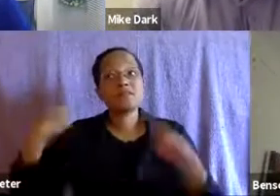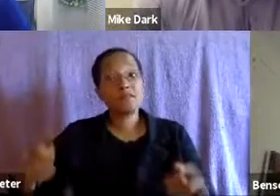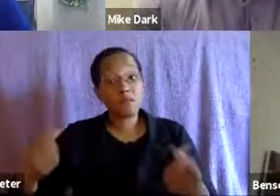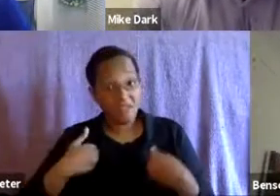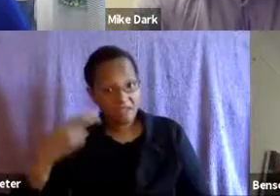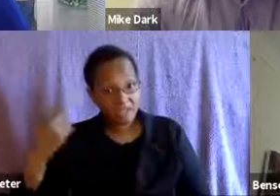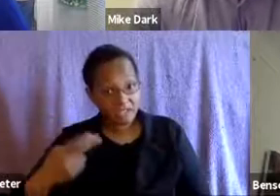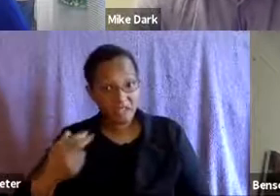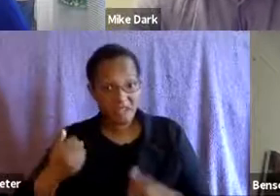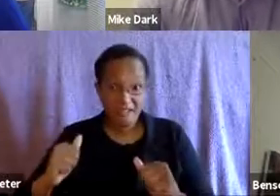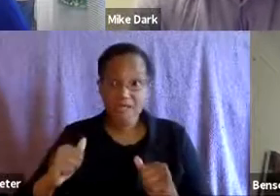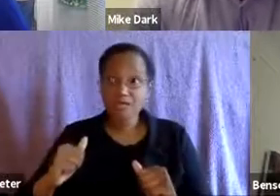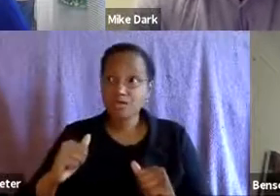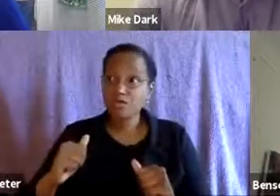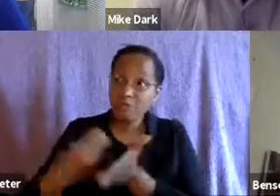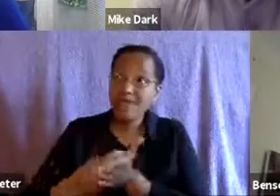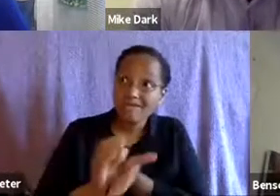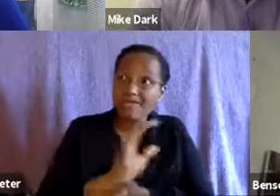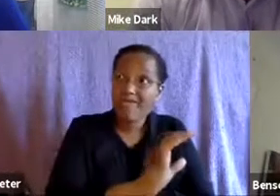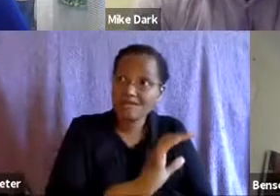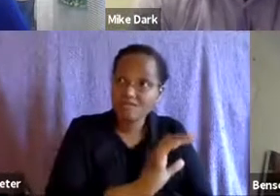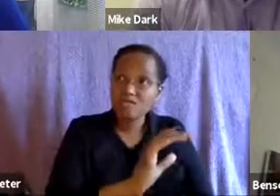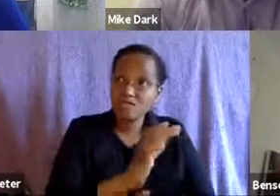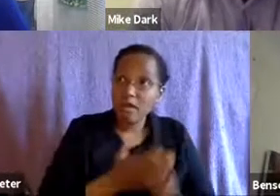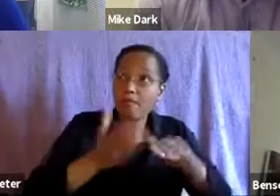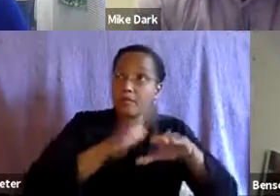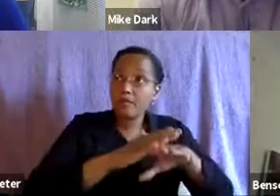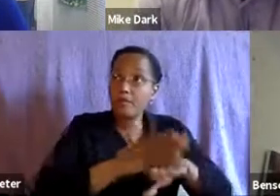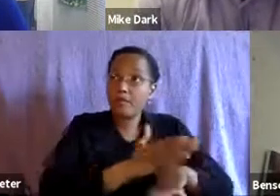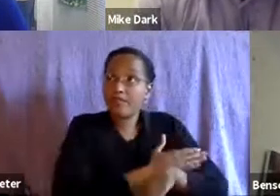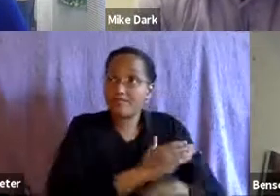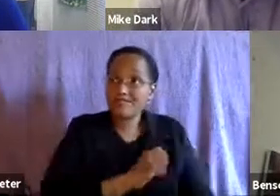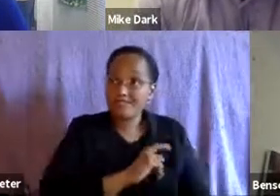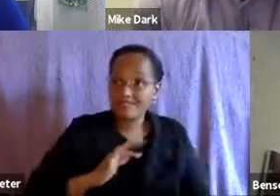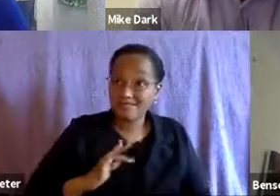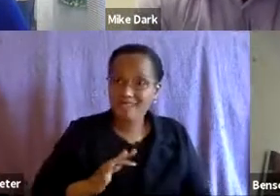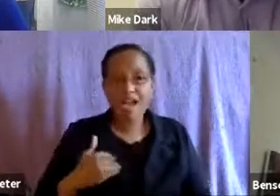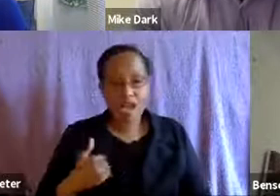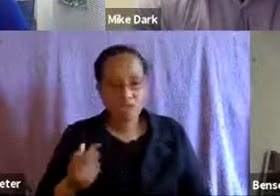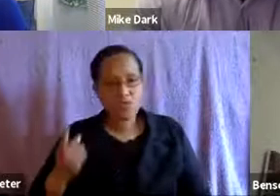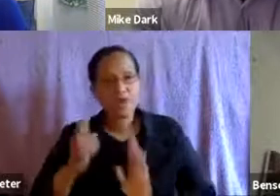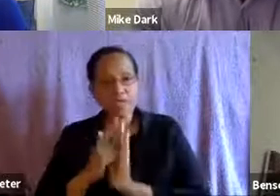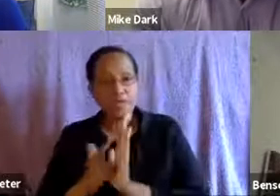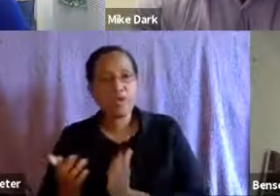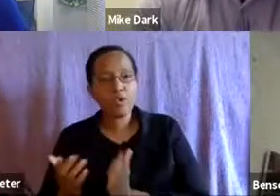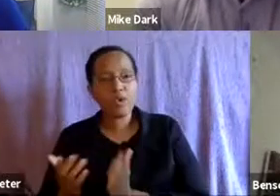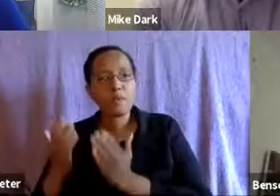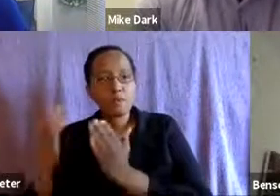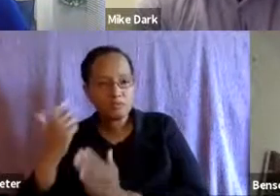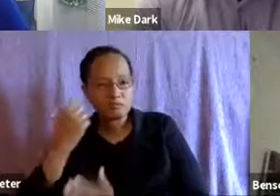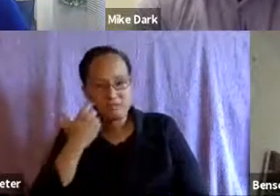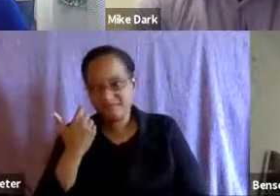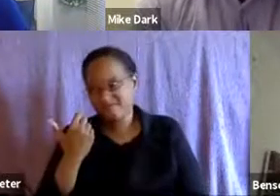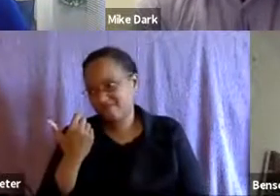the beginning, Mike, and I think all of you guys have touched upon this, how can we support these facilities to hire the